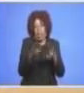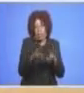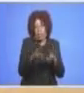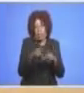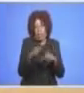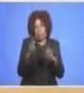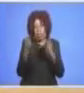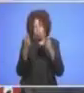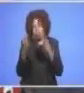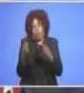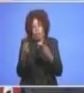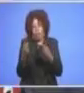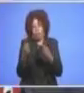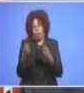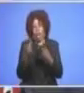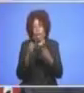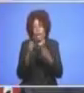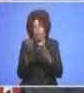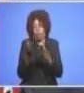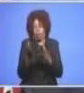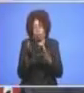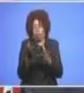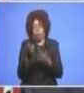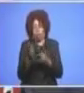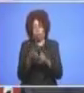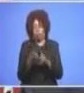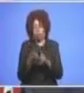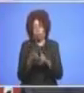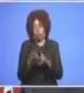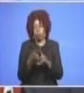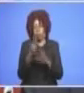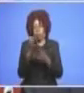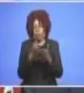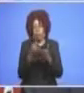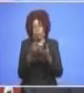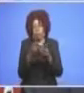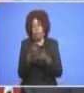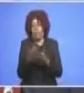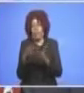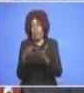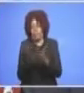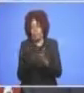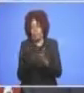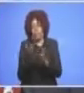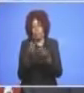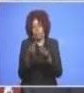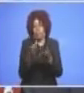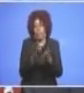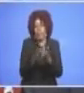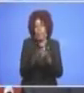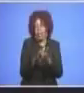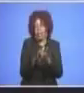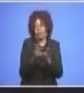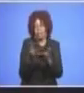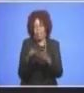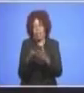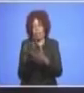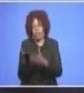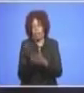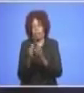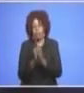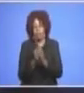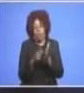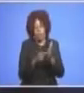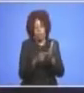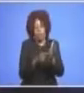one day the motivation comes and something says, like in my head, do this and do that, and do this and do that, and I go from there. She left her mark